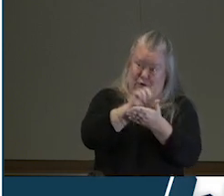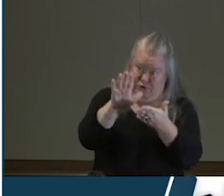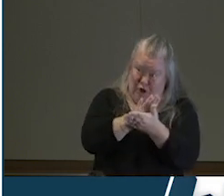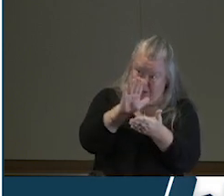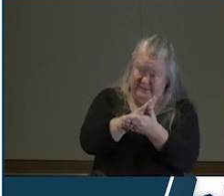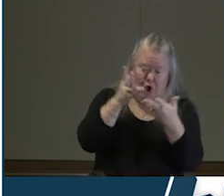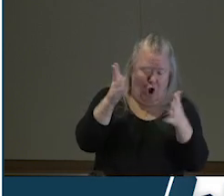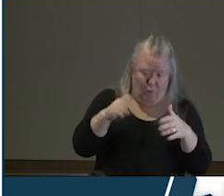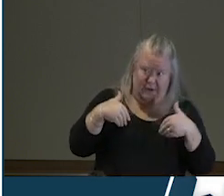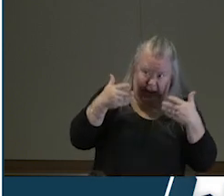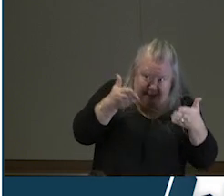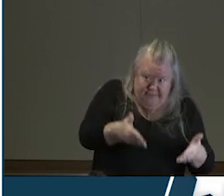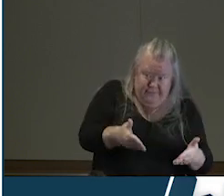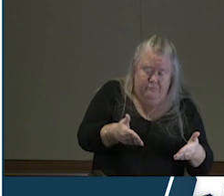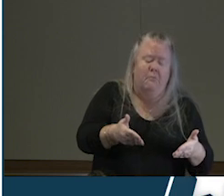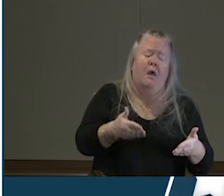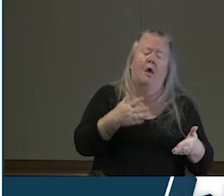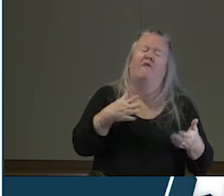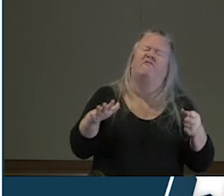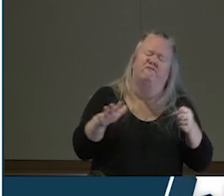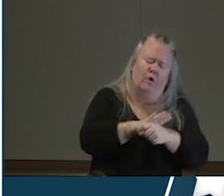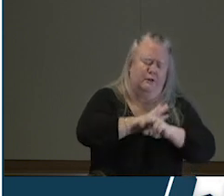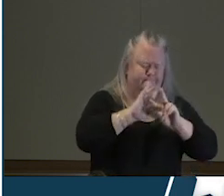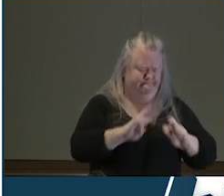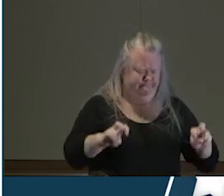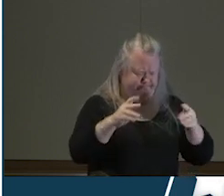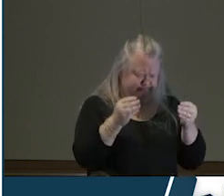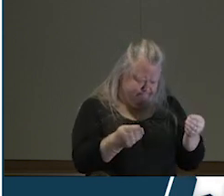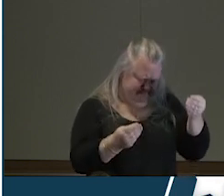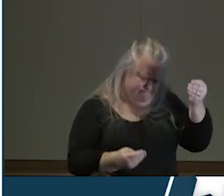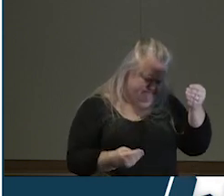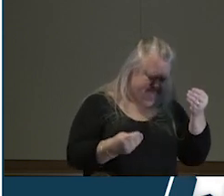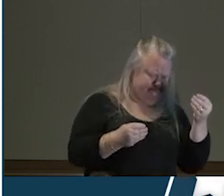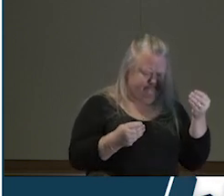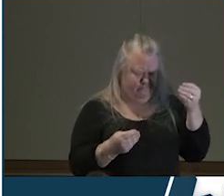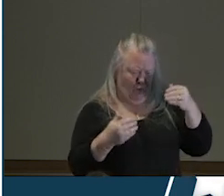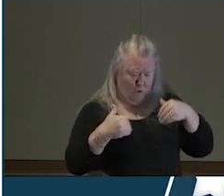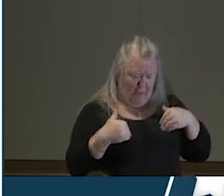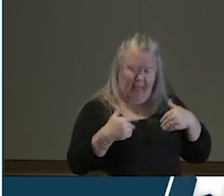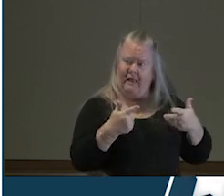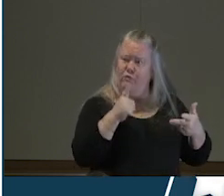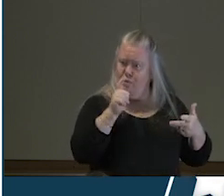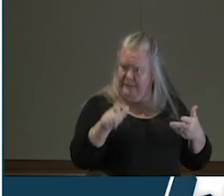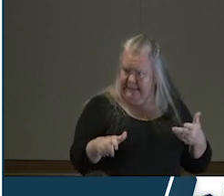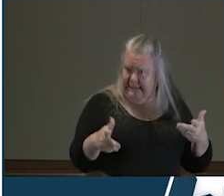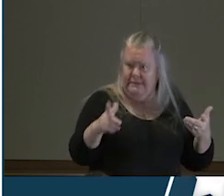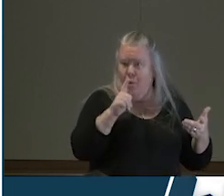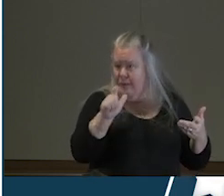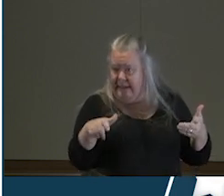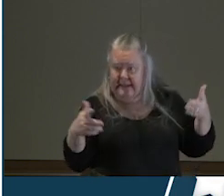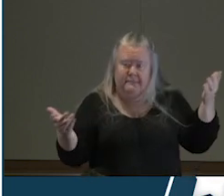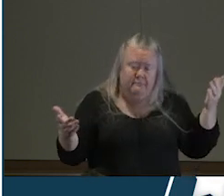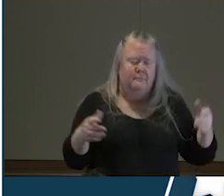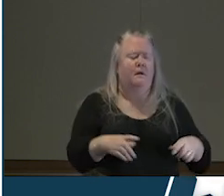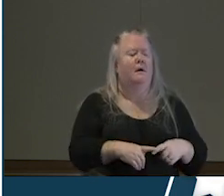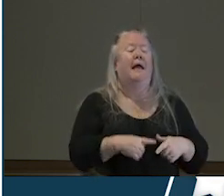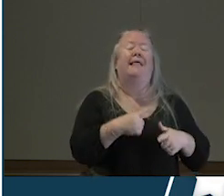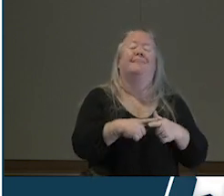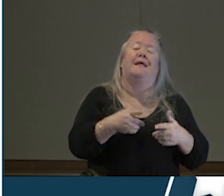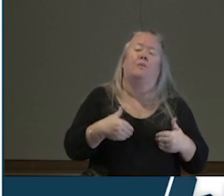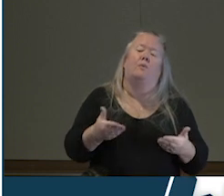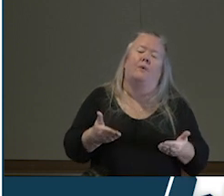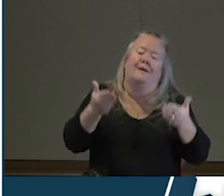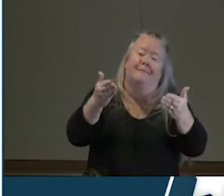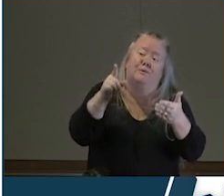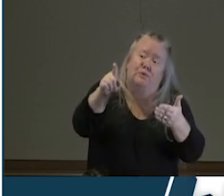that already exist and have them fully reviewed to figure out what you have, what's going on, what's needed or what's not needed. And then we would either recommend